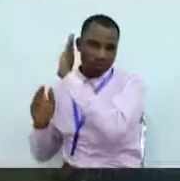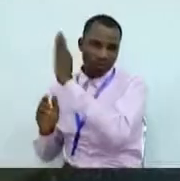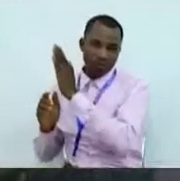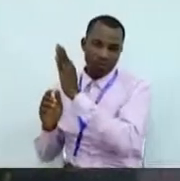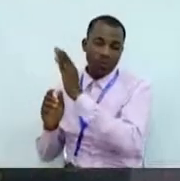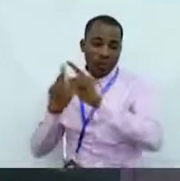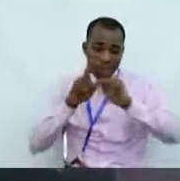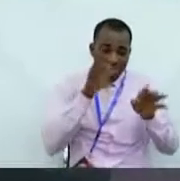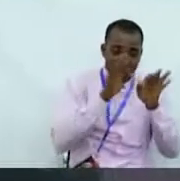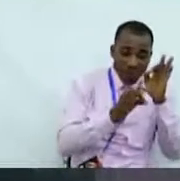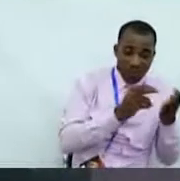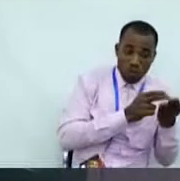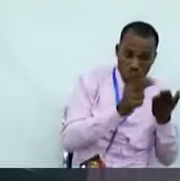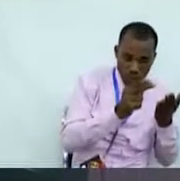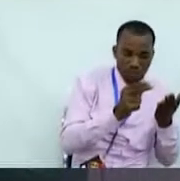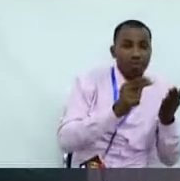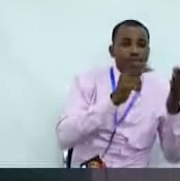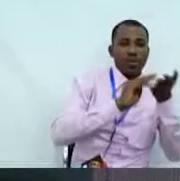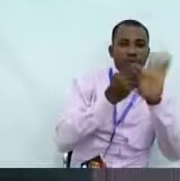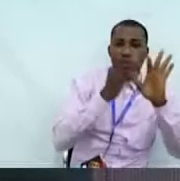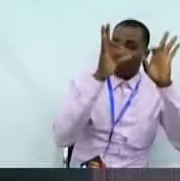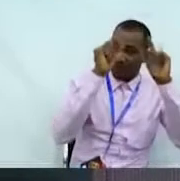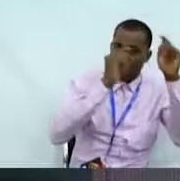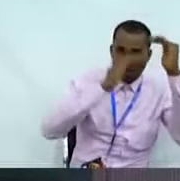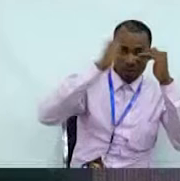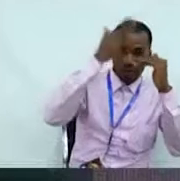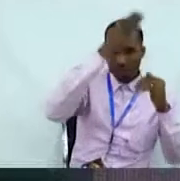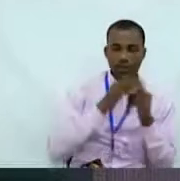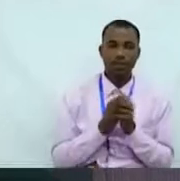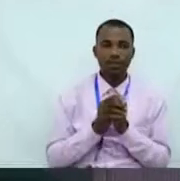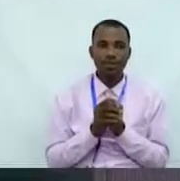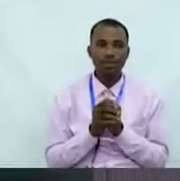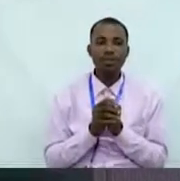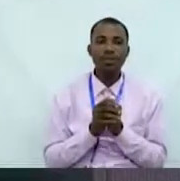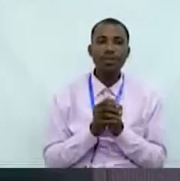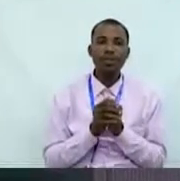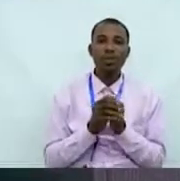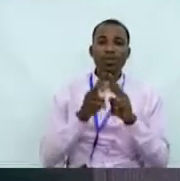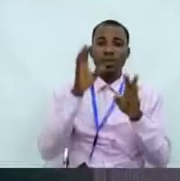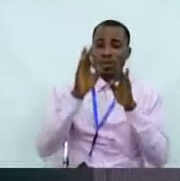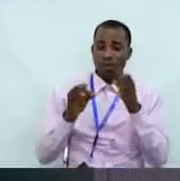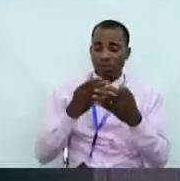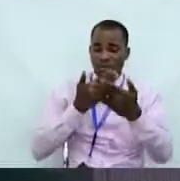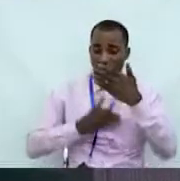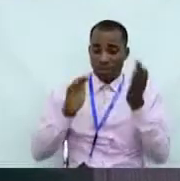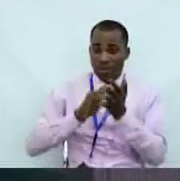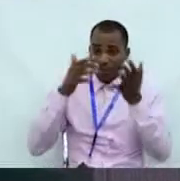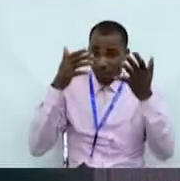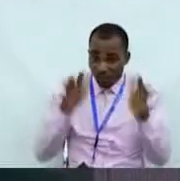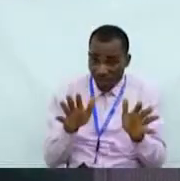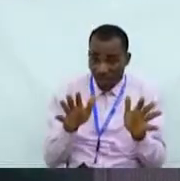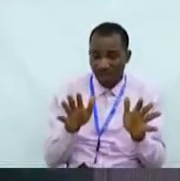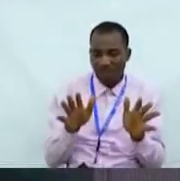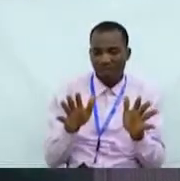That is why we are saying that you are a believer, you are born again, you have the right to heaven. What about the